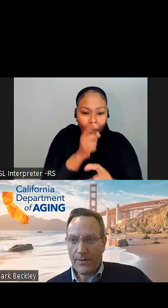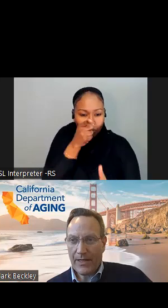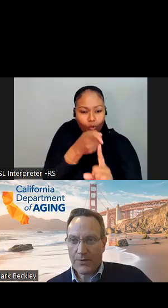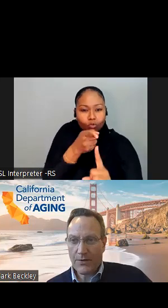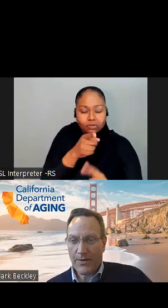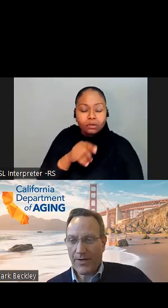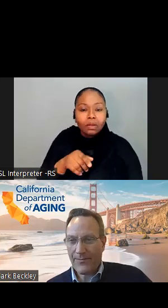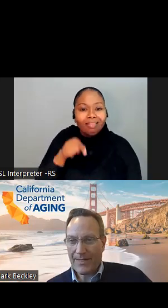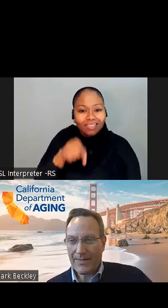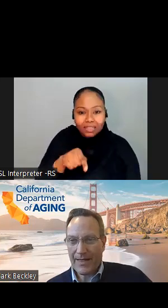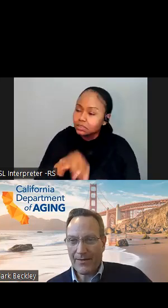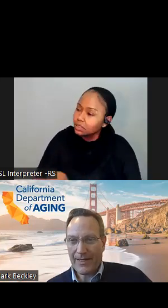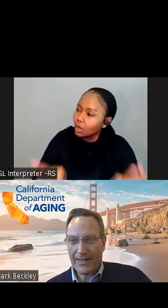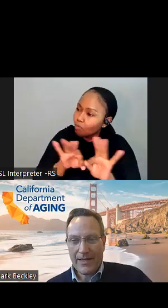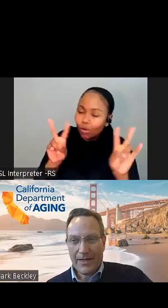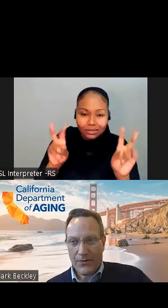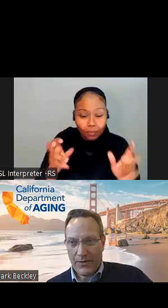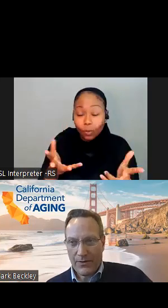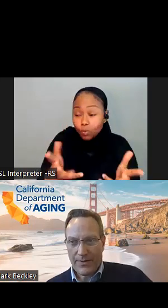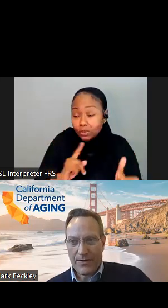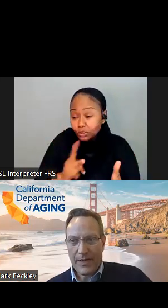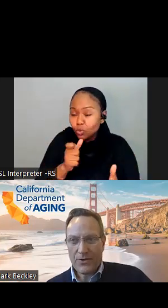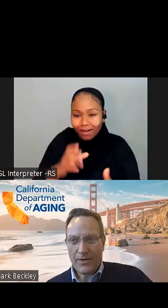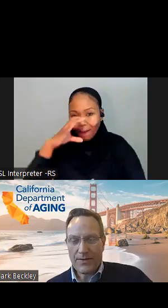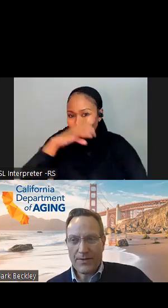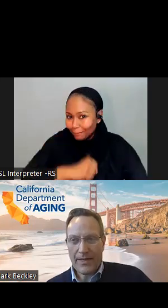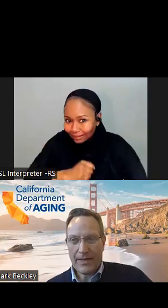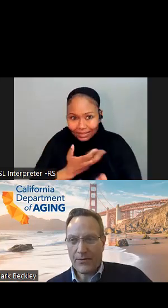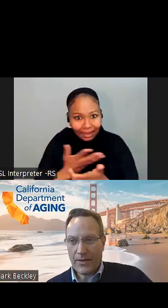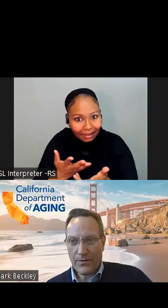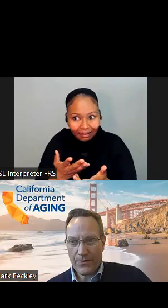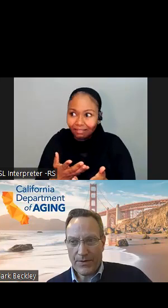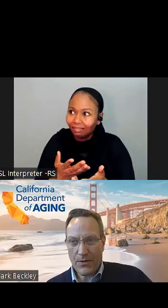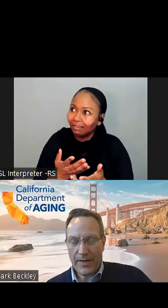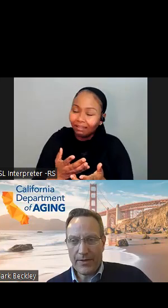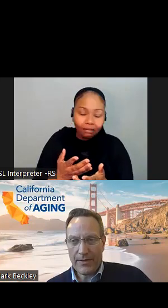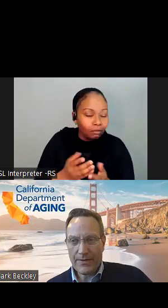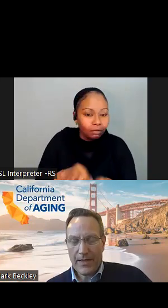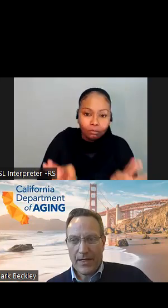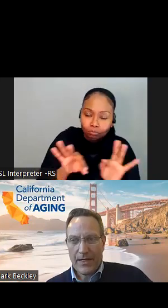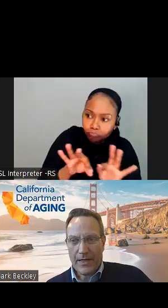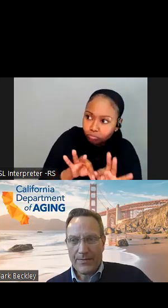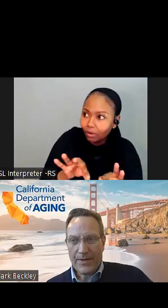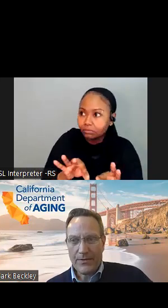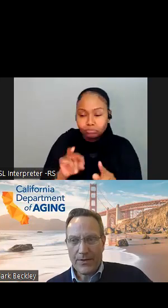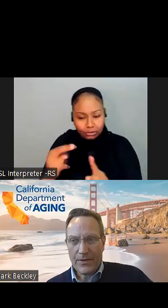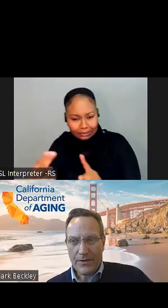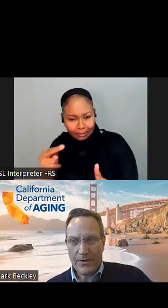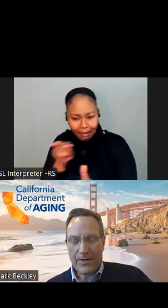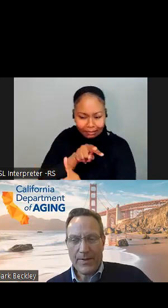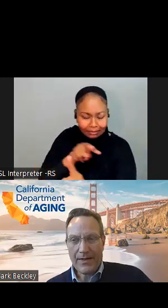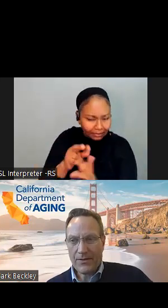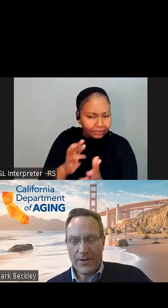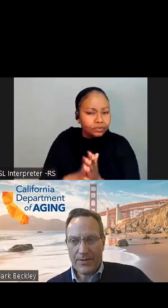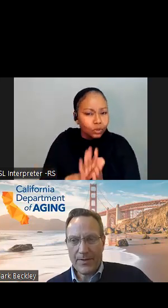and we want to make sure that we're not missing out any critical considerations, any critical scope areas. So